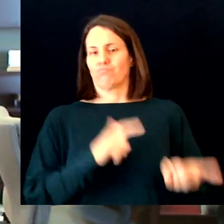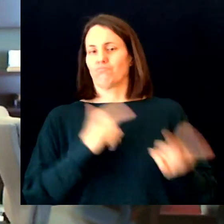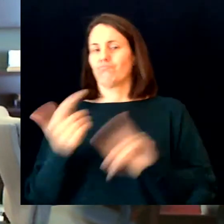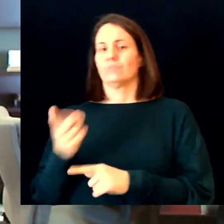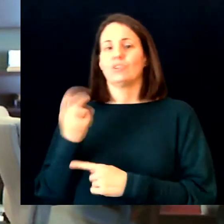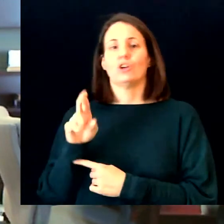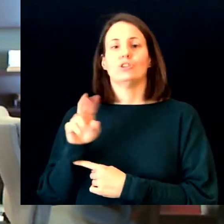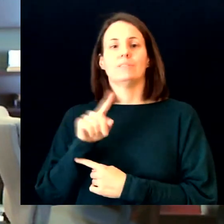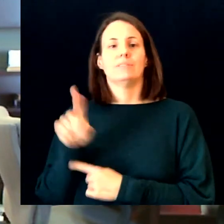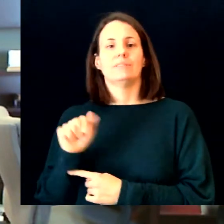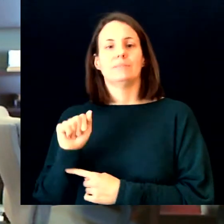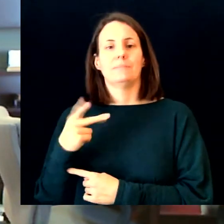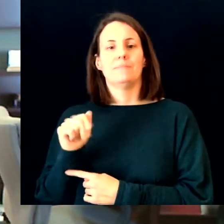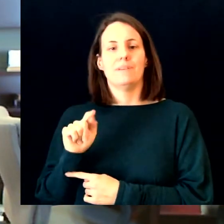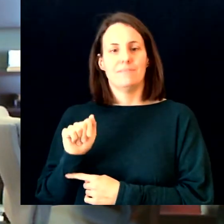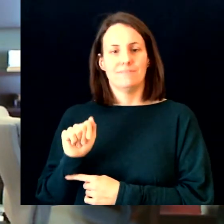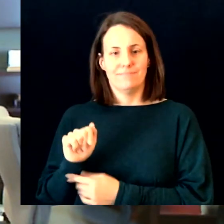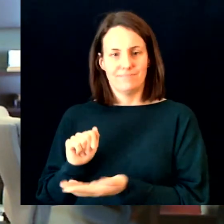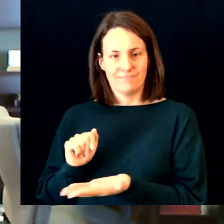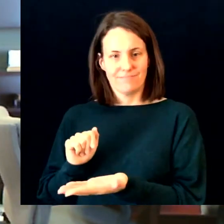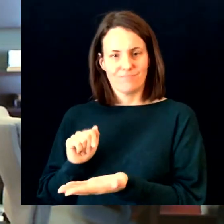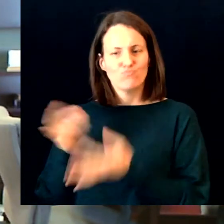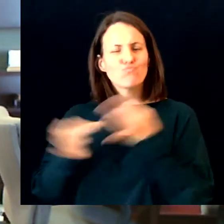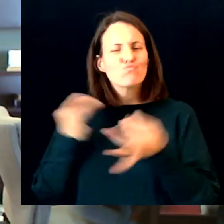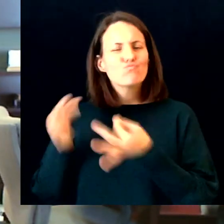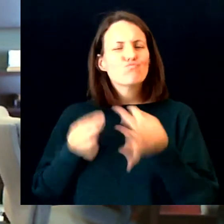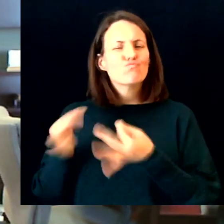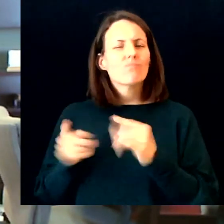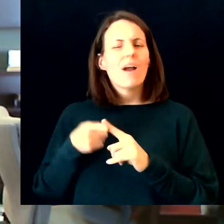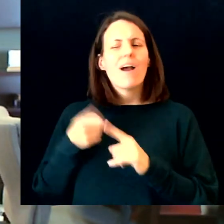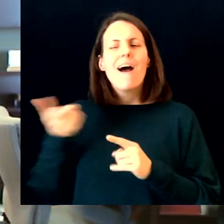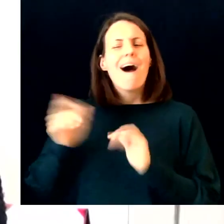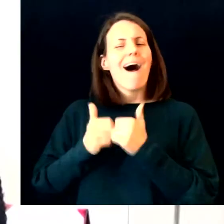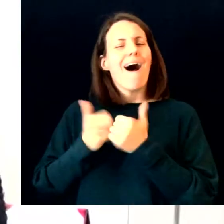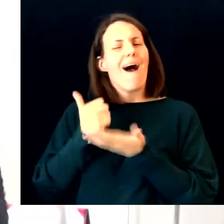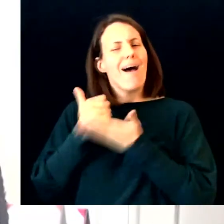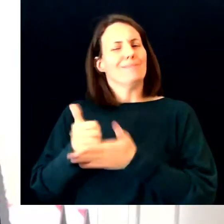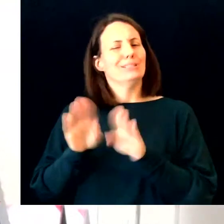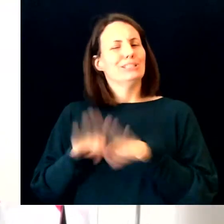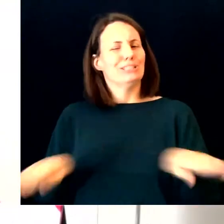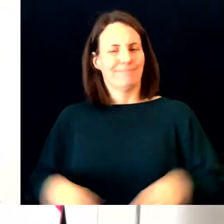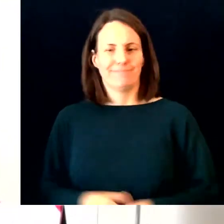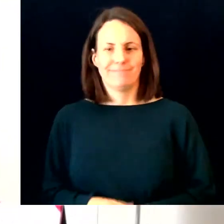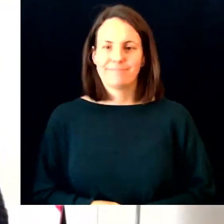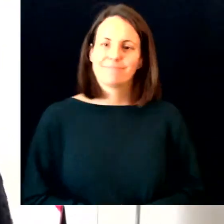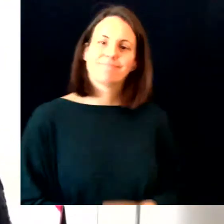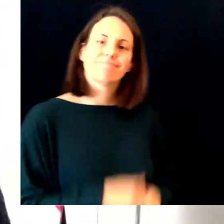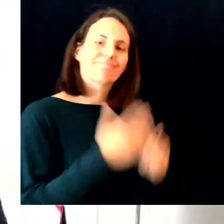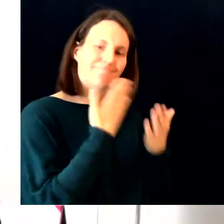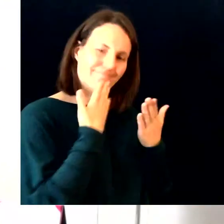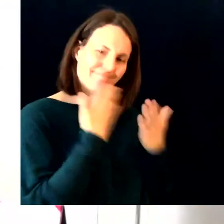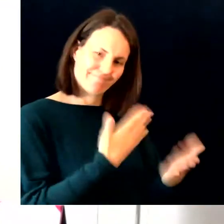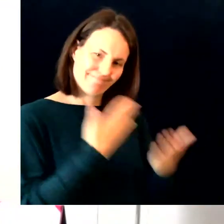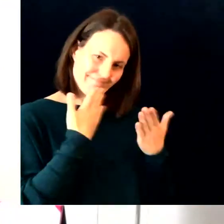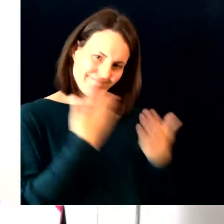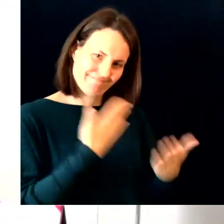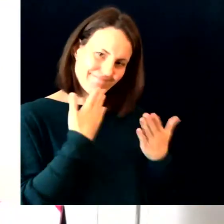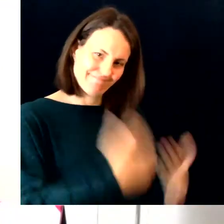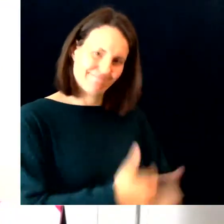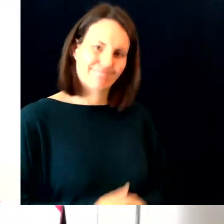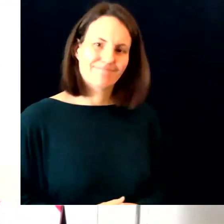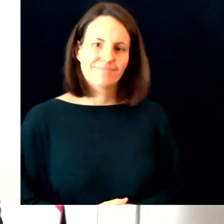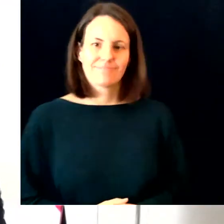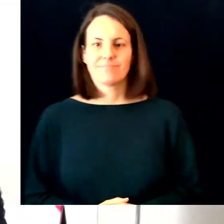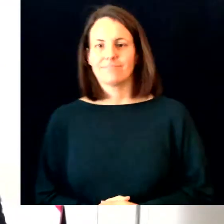stay safe and in school. Thank you so much. As a parent, there is lots